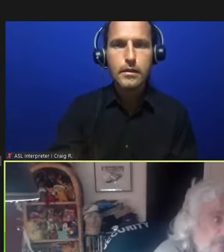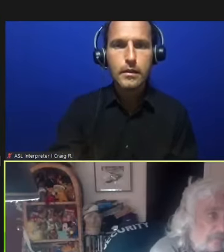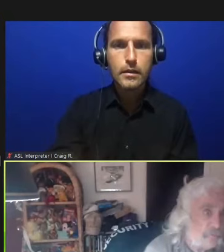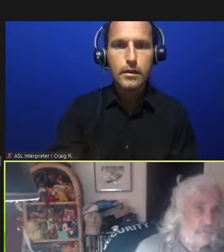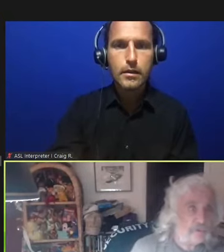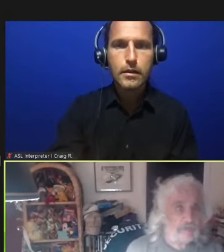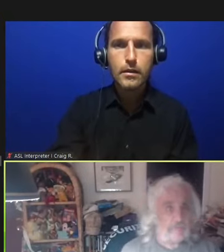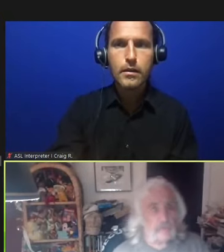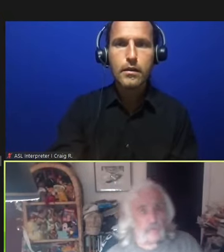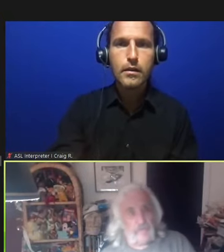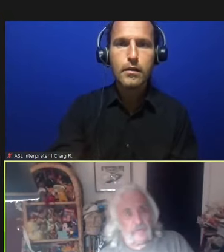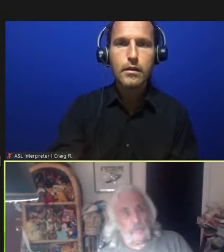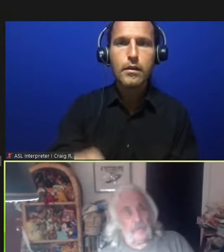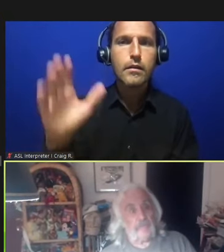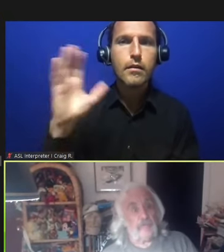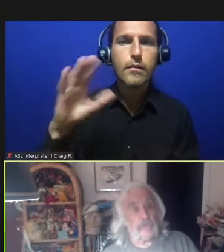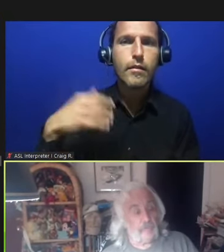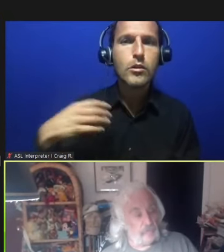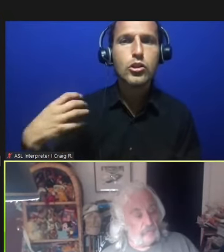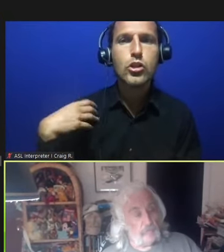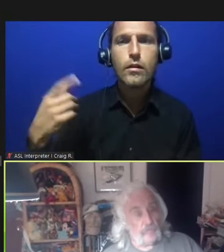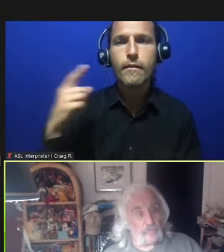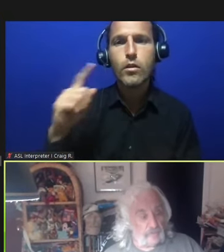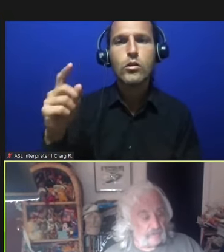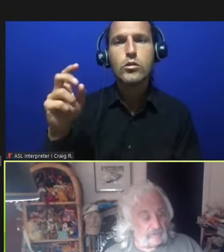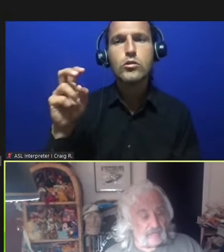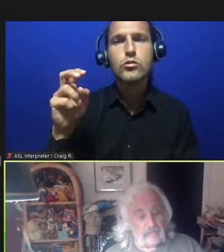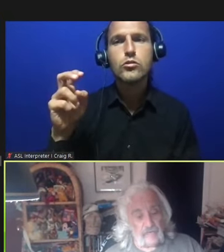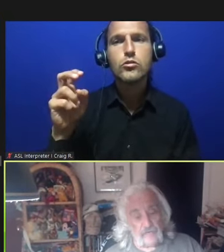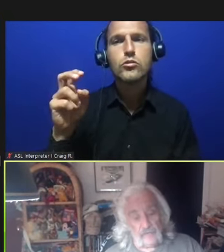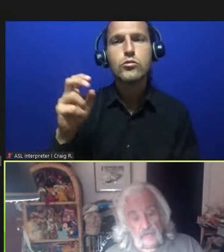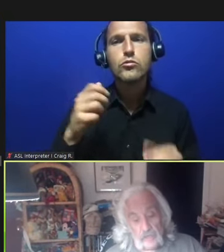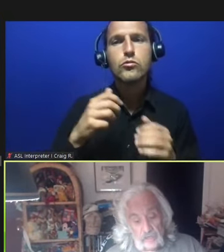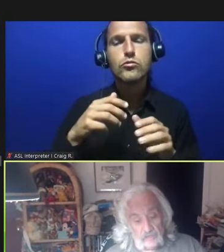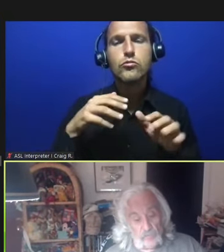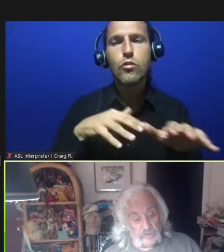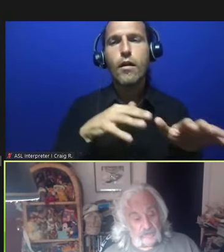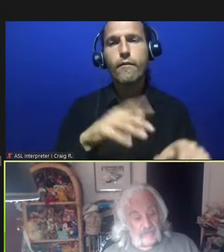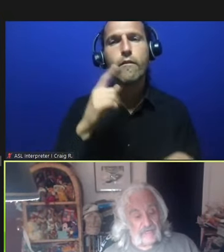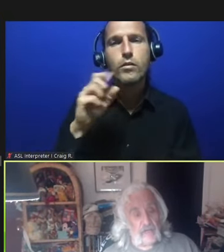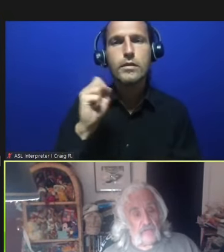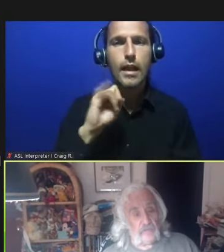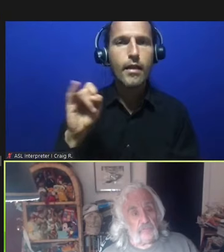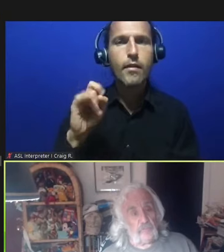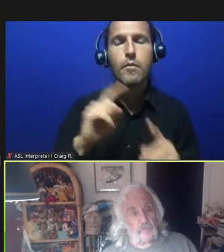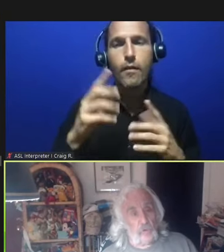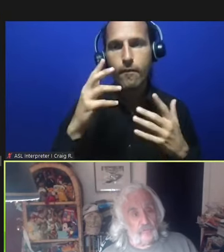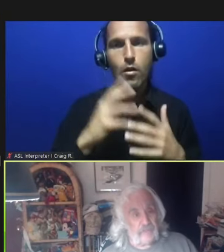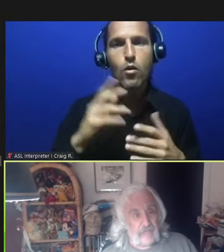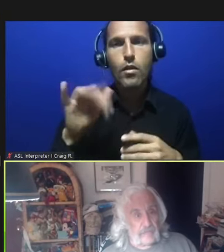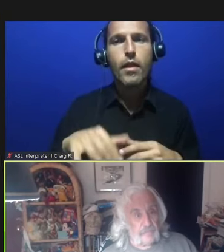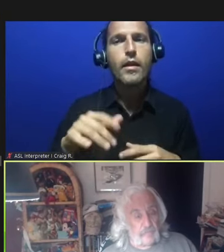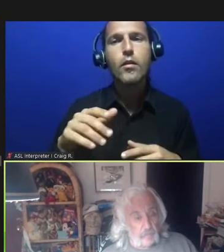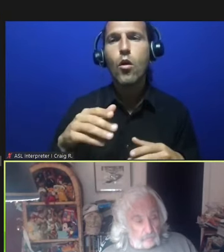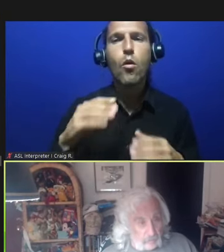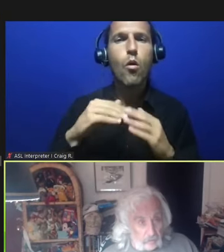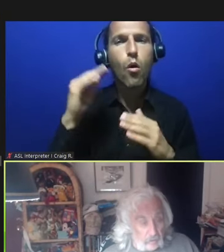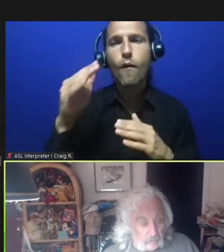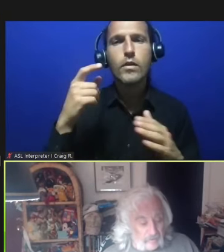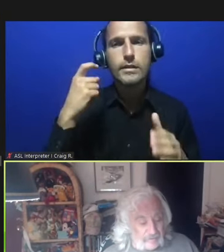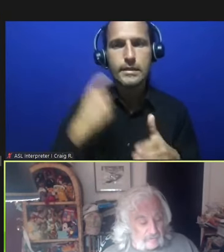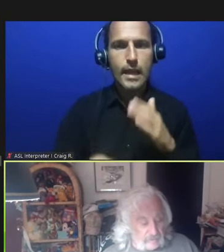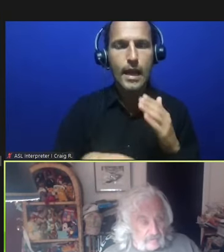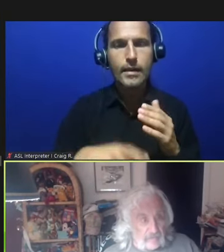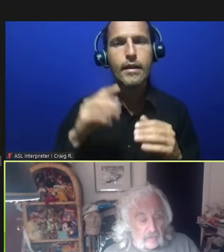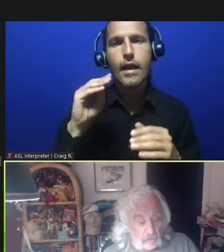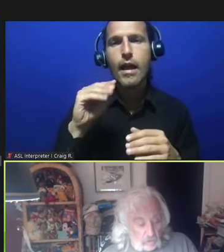I'm the former chairman of the Traffic and Transportation of Community Board 3 in Staten Island. Unfortunately, Staten Island is the most overtaxed